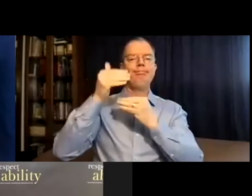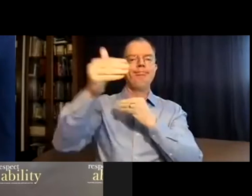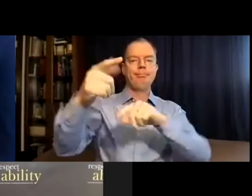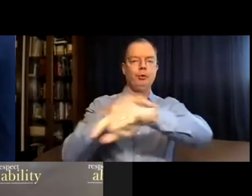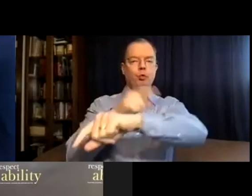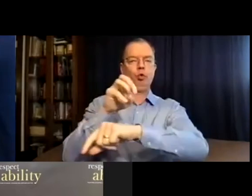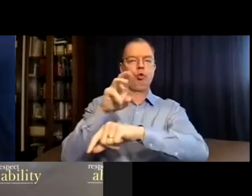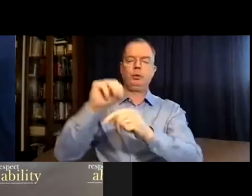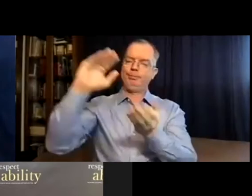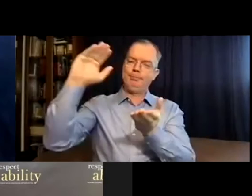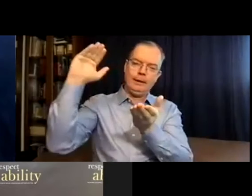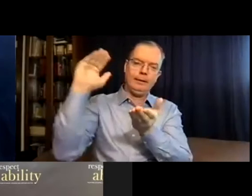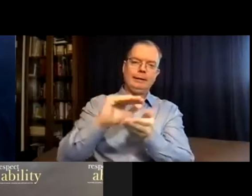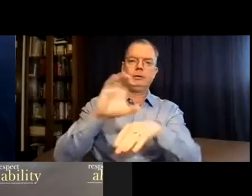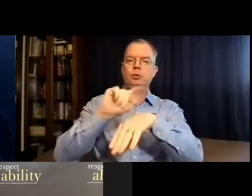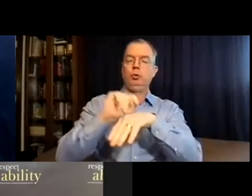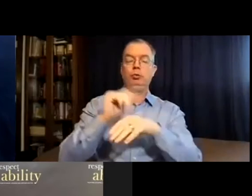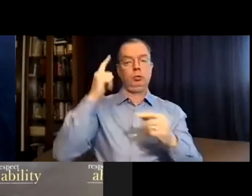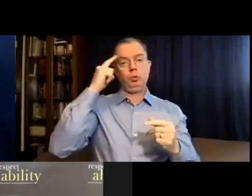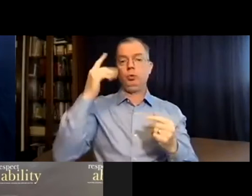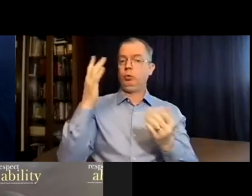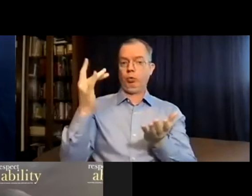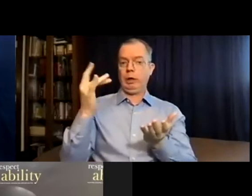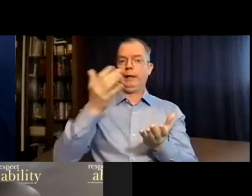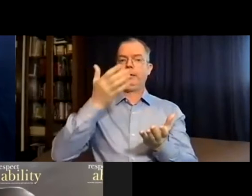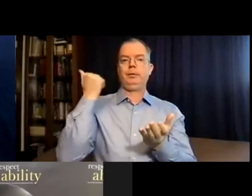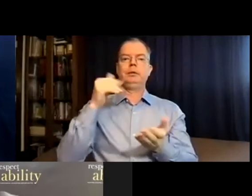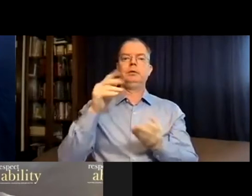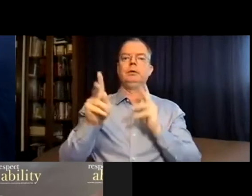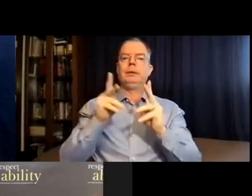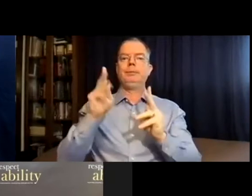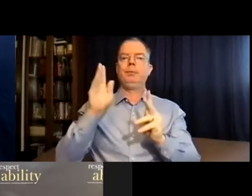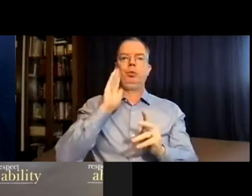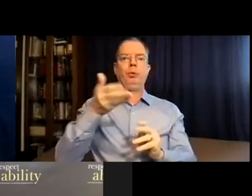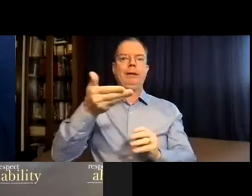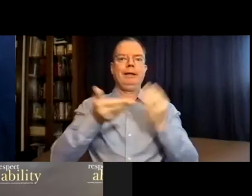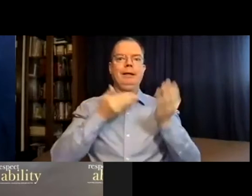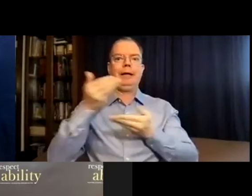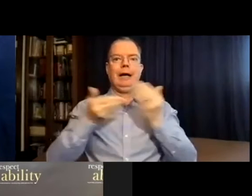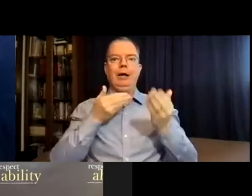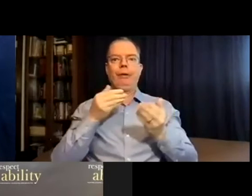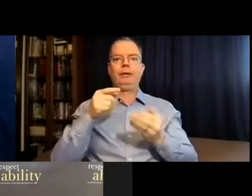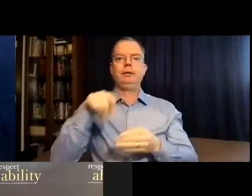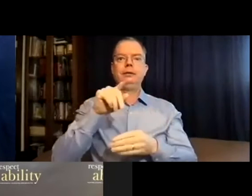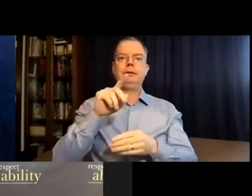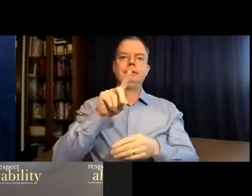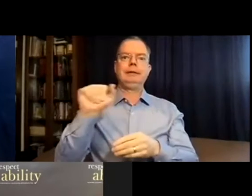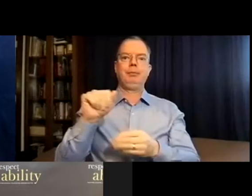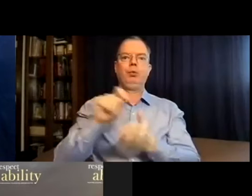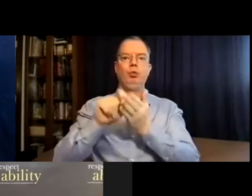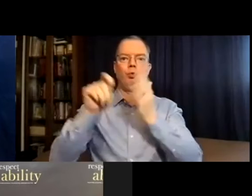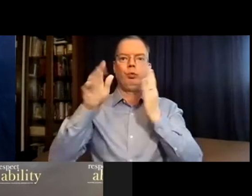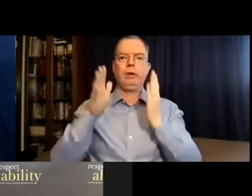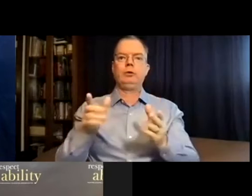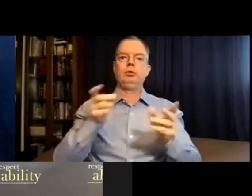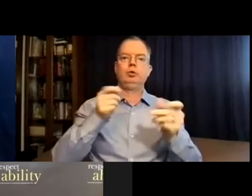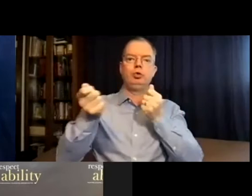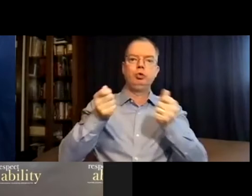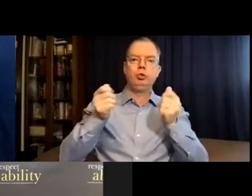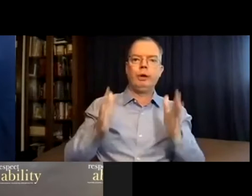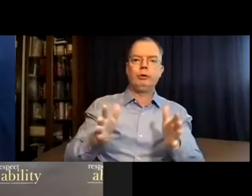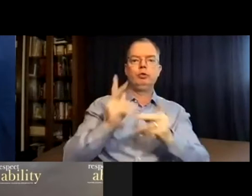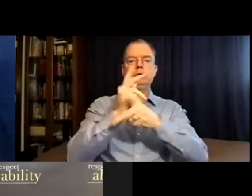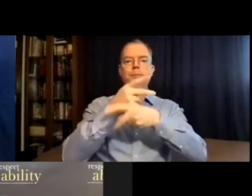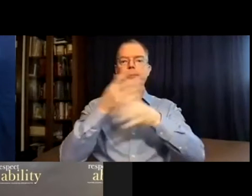more disabled people. And it'll be less about access. It'll be more about, because people are hiring